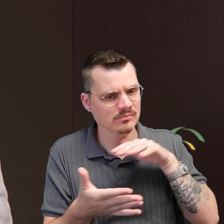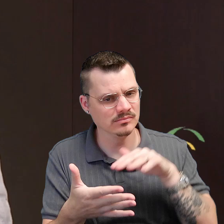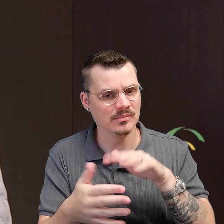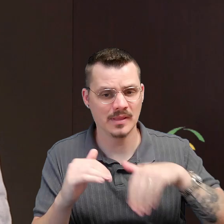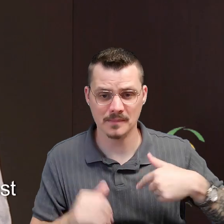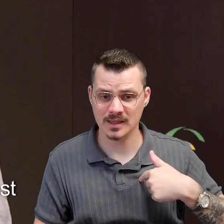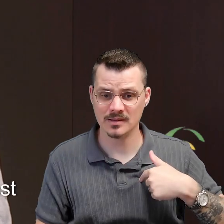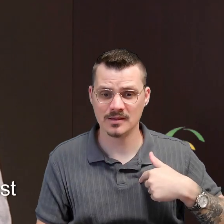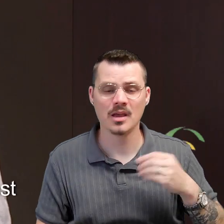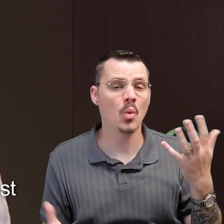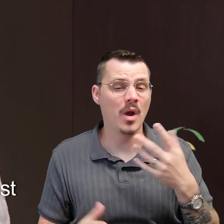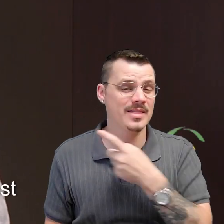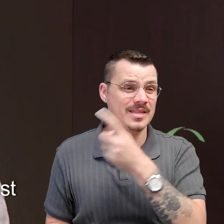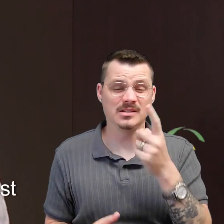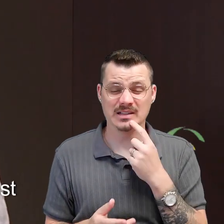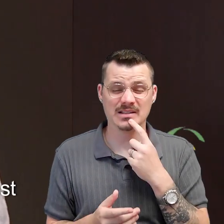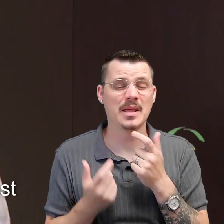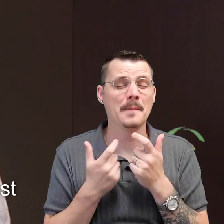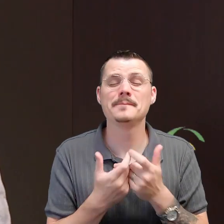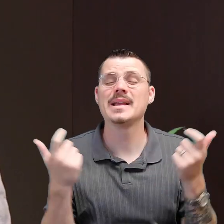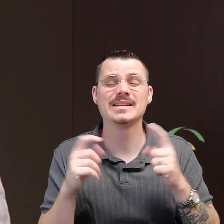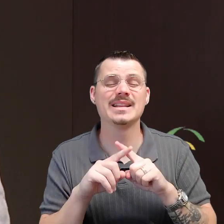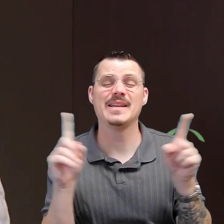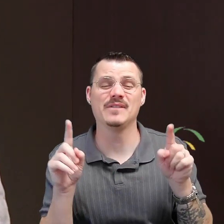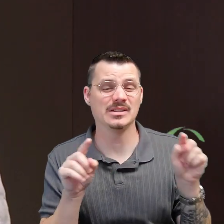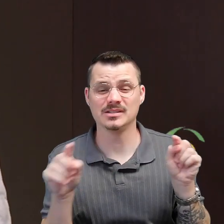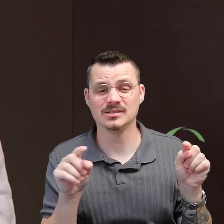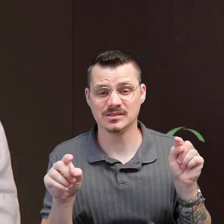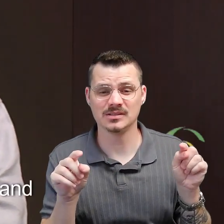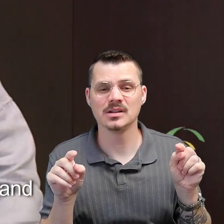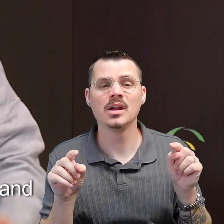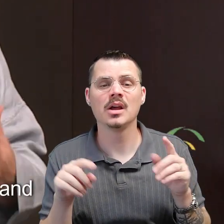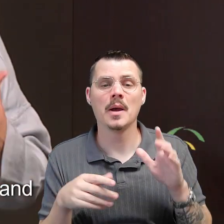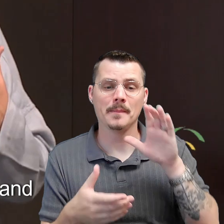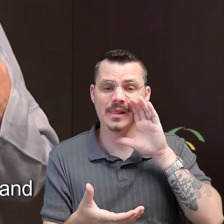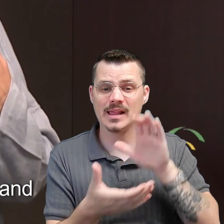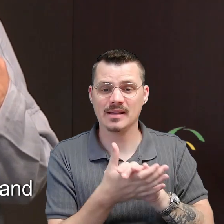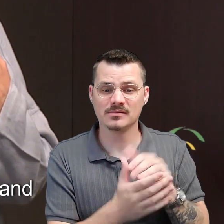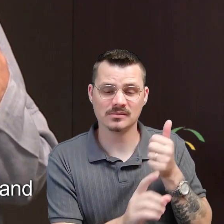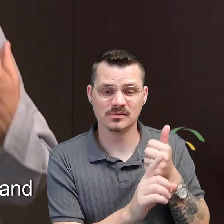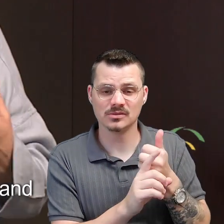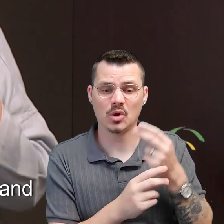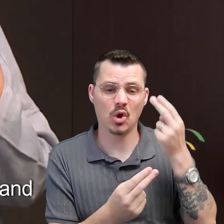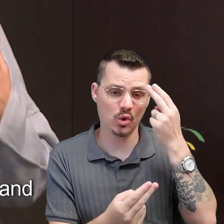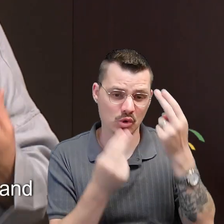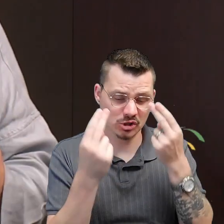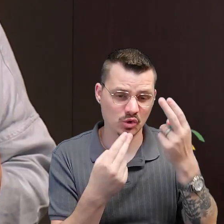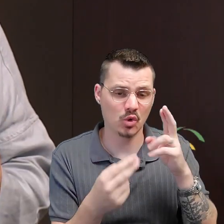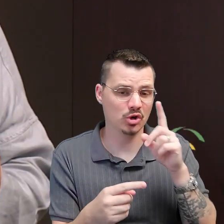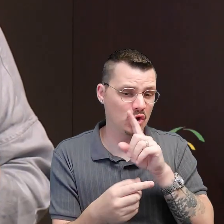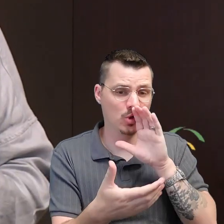am. And what they say is that the biggest difference is that beliefs that are part of hallucinations